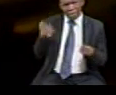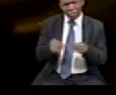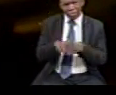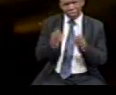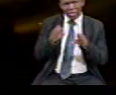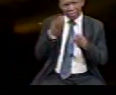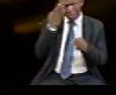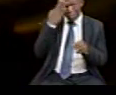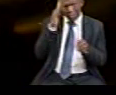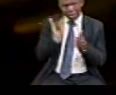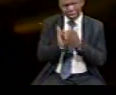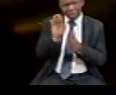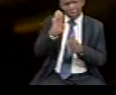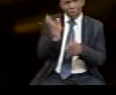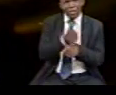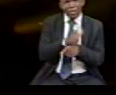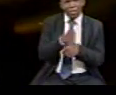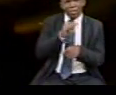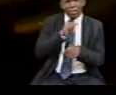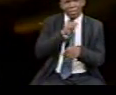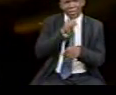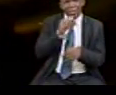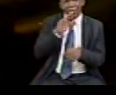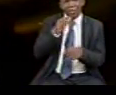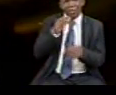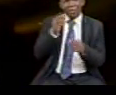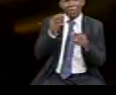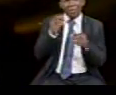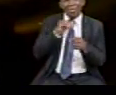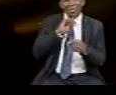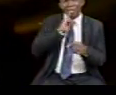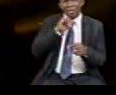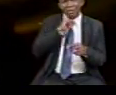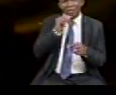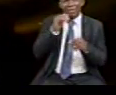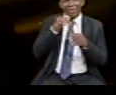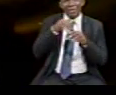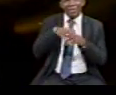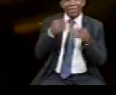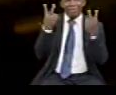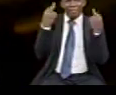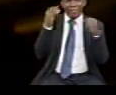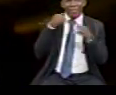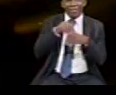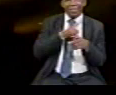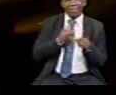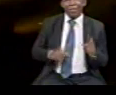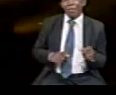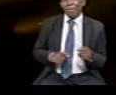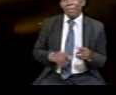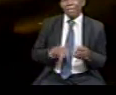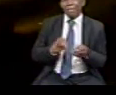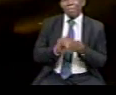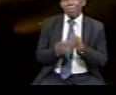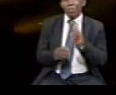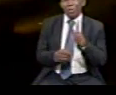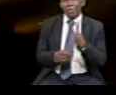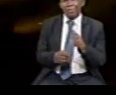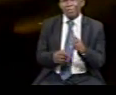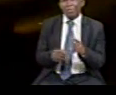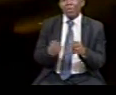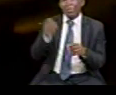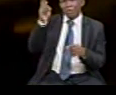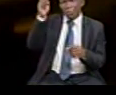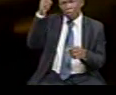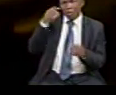the coming of the Lord, there are two things we must do. Number one, you must be personally be prepared. You must be personally prepared. What